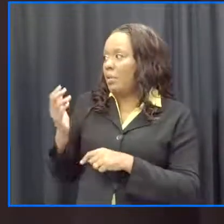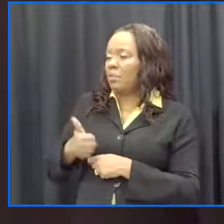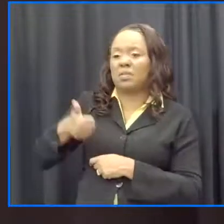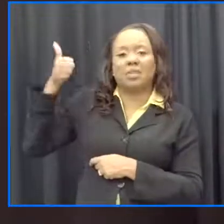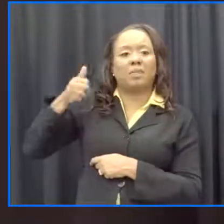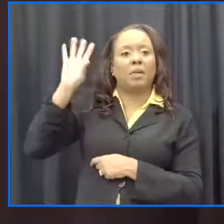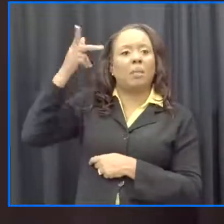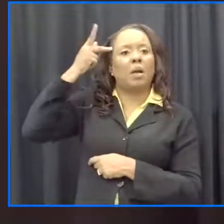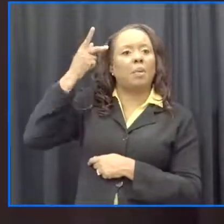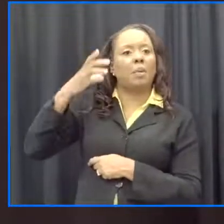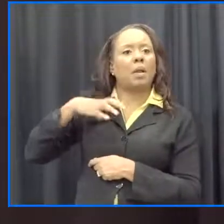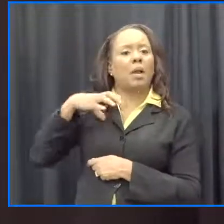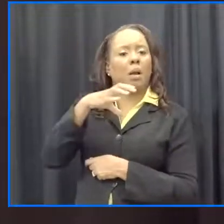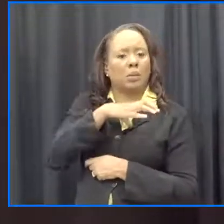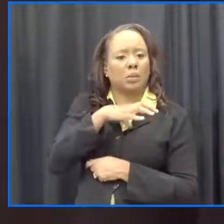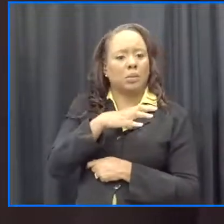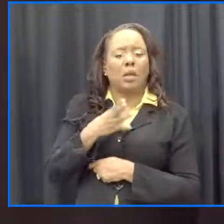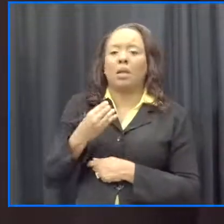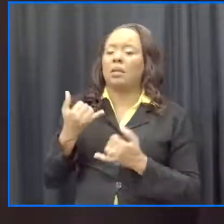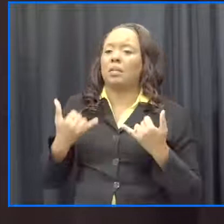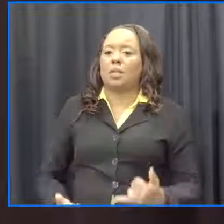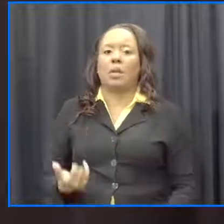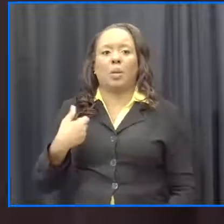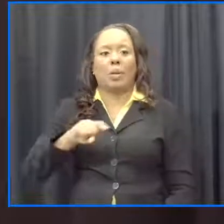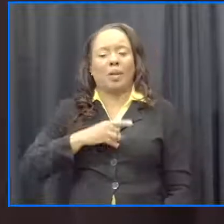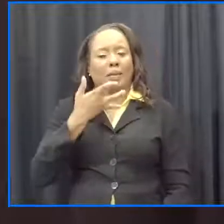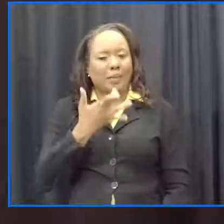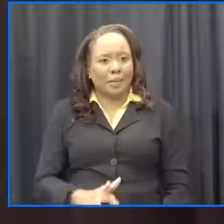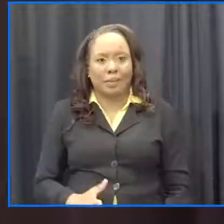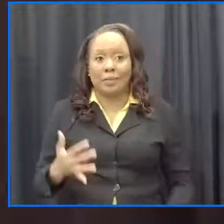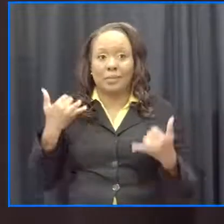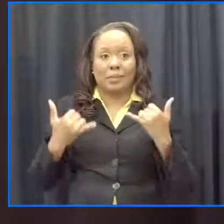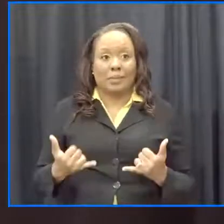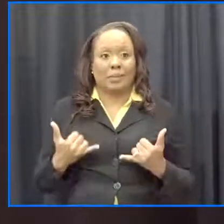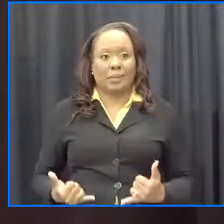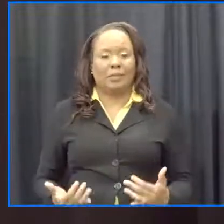Chief Parliamentary Counsel, and we are indeed fortunate to have